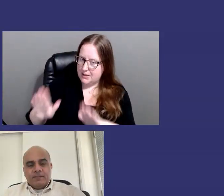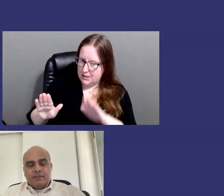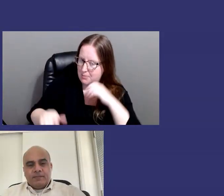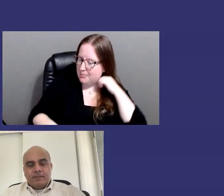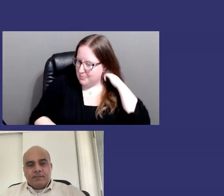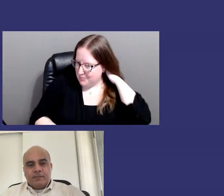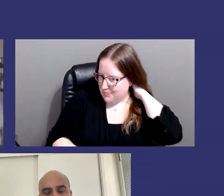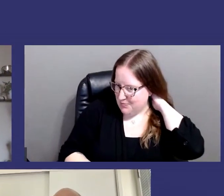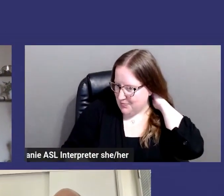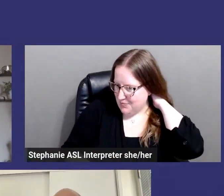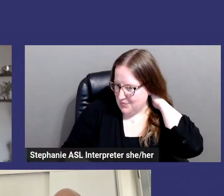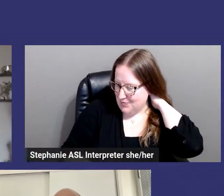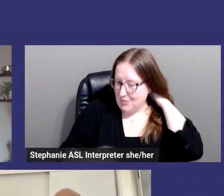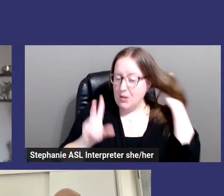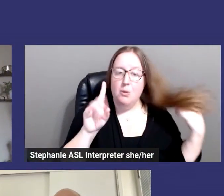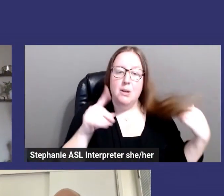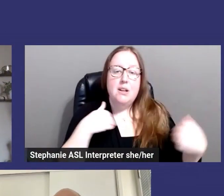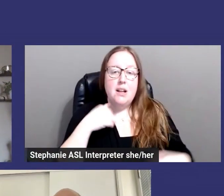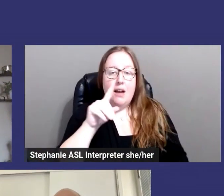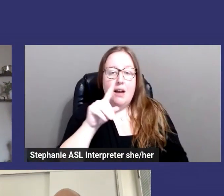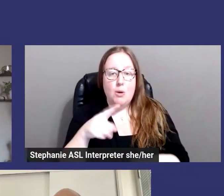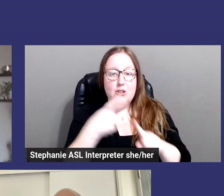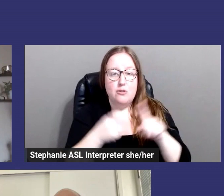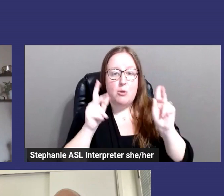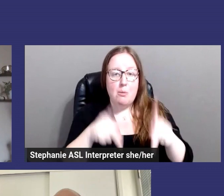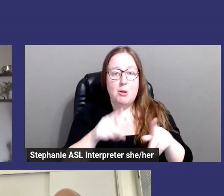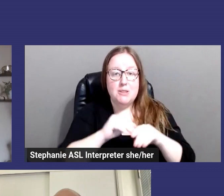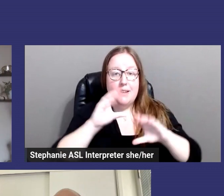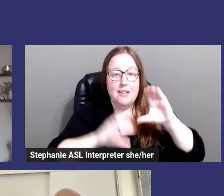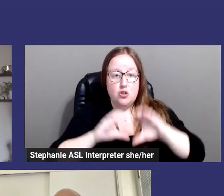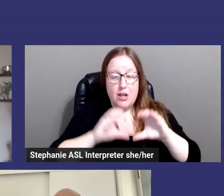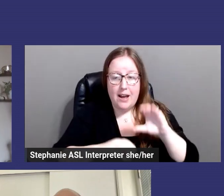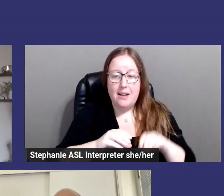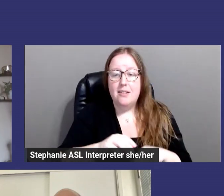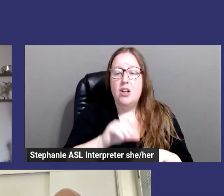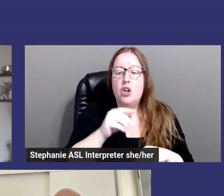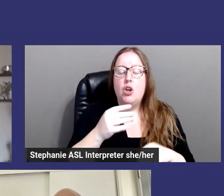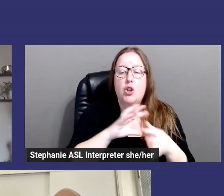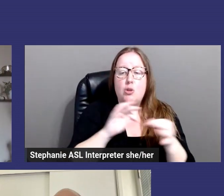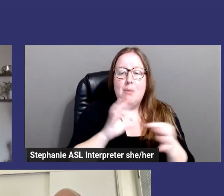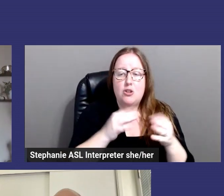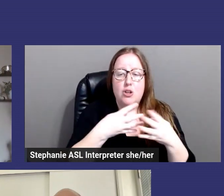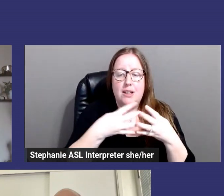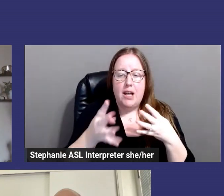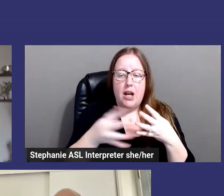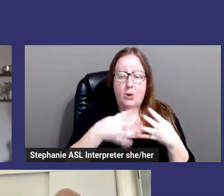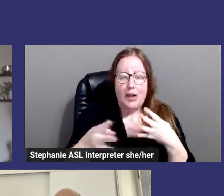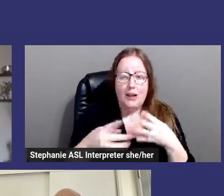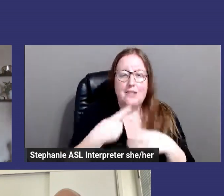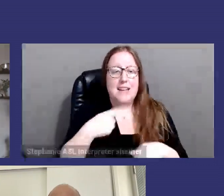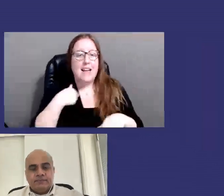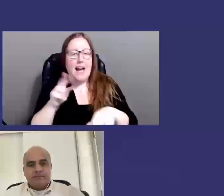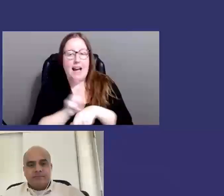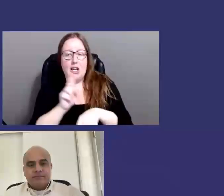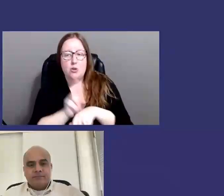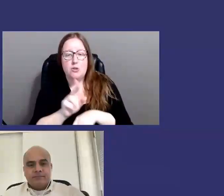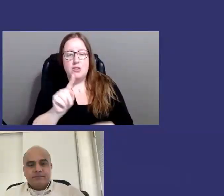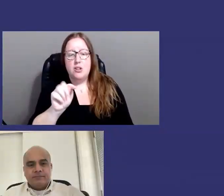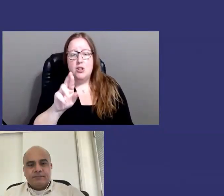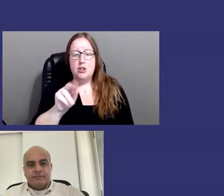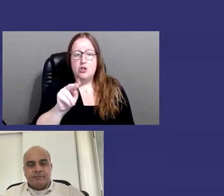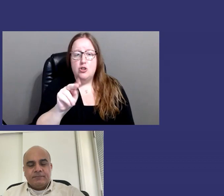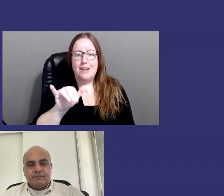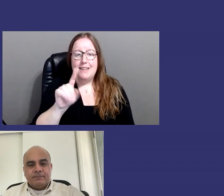did just have a question from someone here in the chat. You mentioned ingress gateways, but Network Ninja says, I currently use transit gateways. Can I